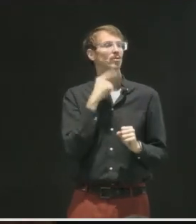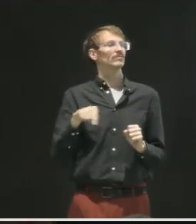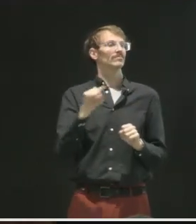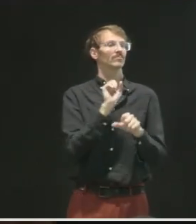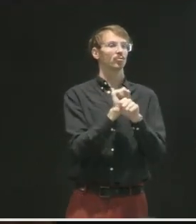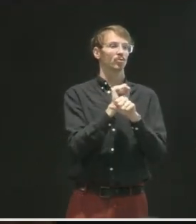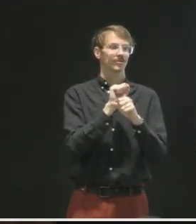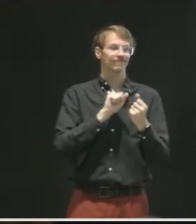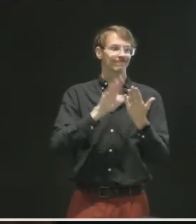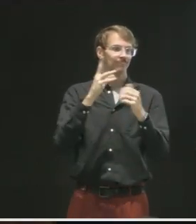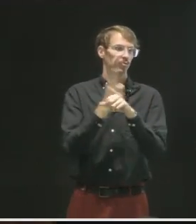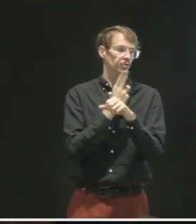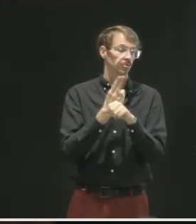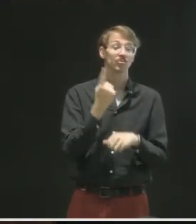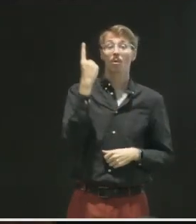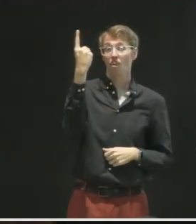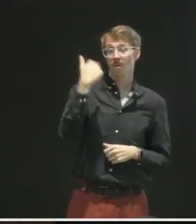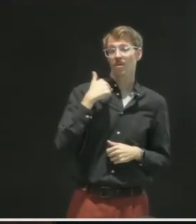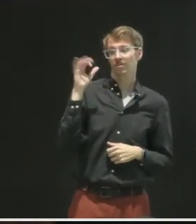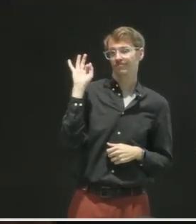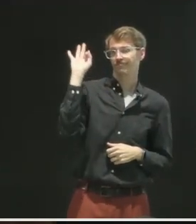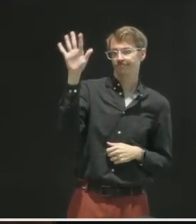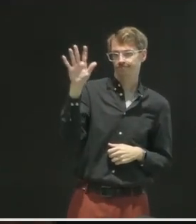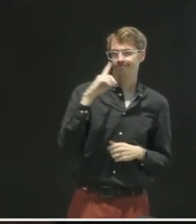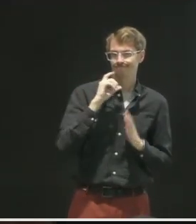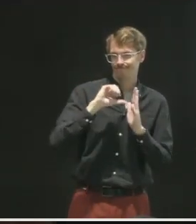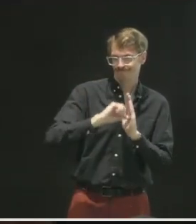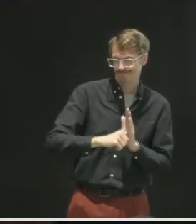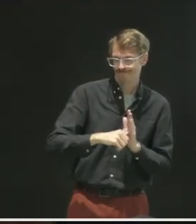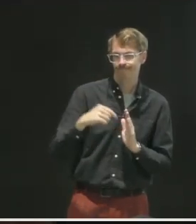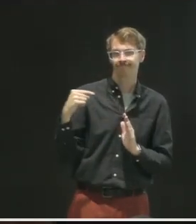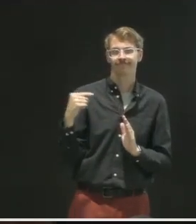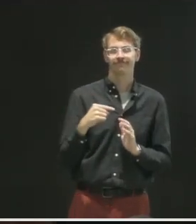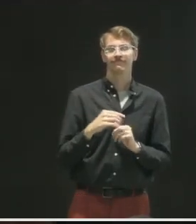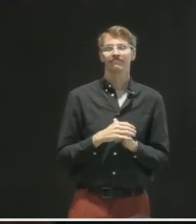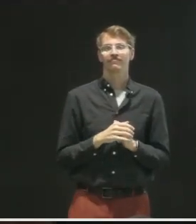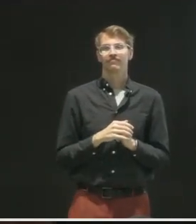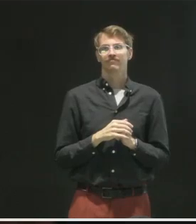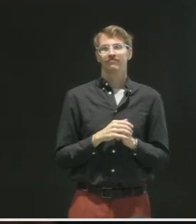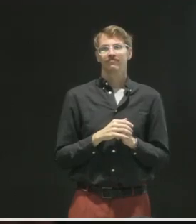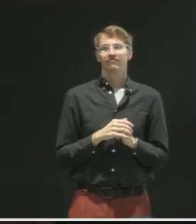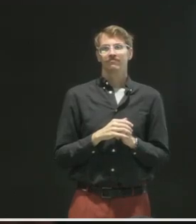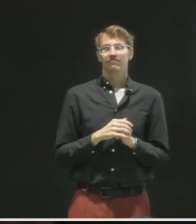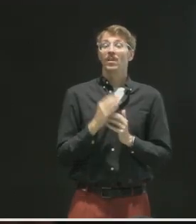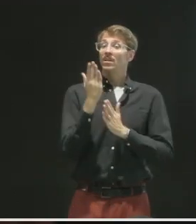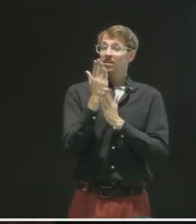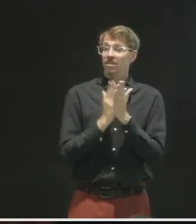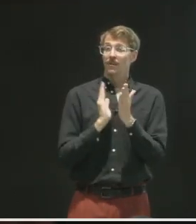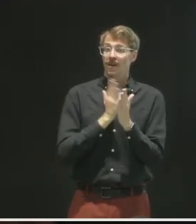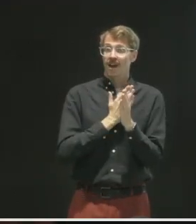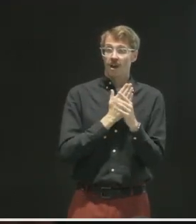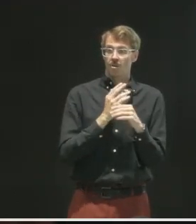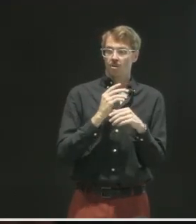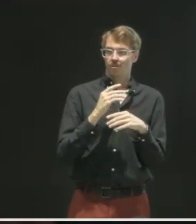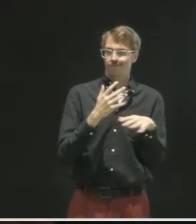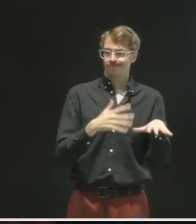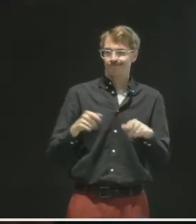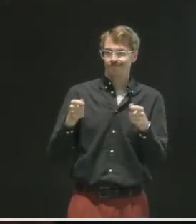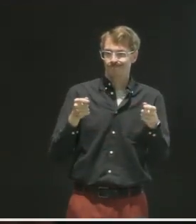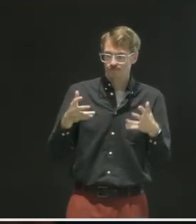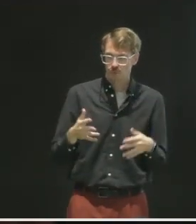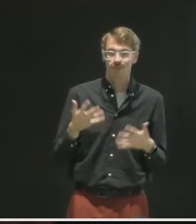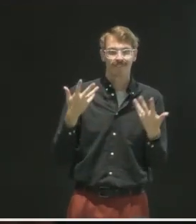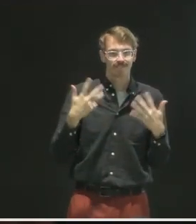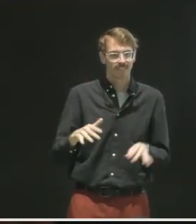field, one strategy I would like to highlight is some of our facilitators were persons who had actual